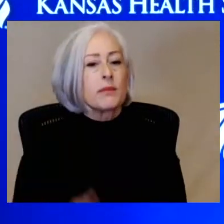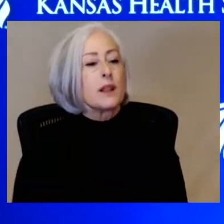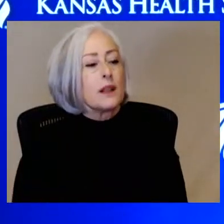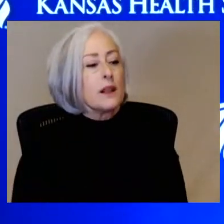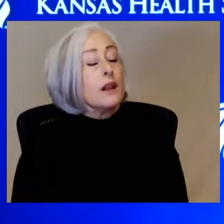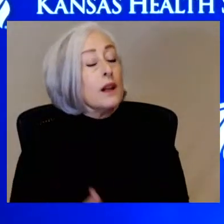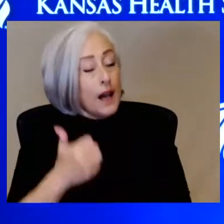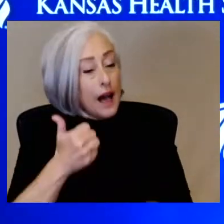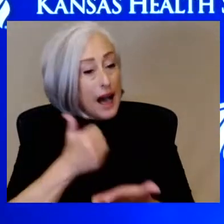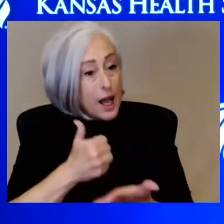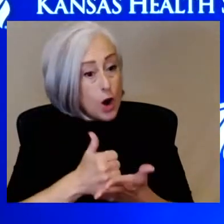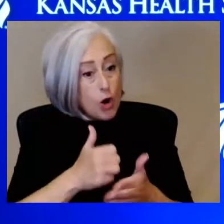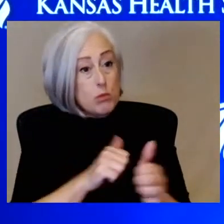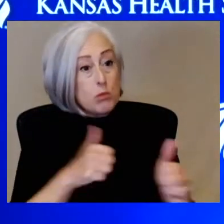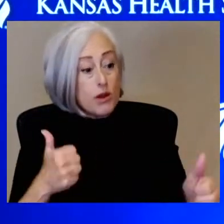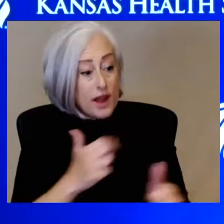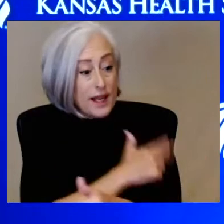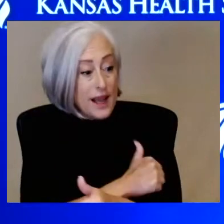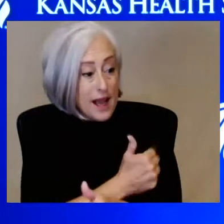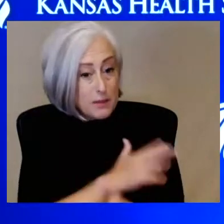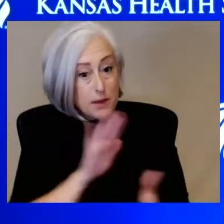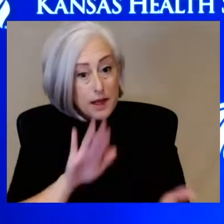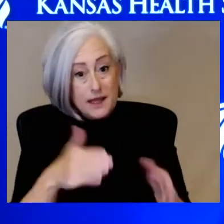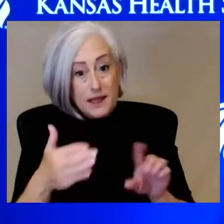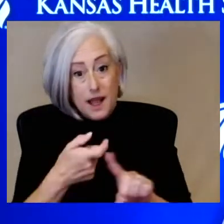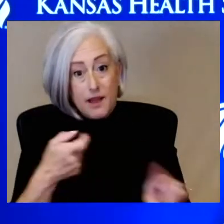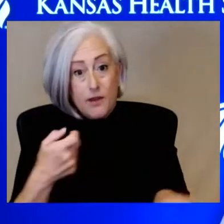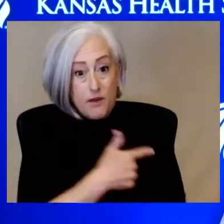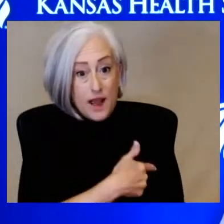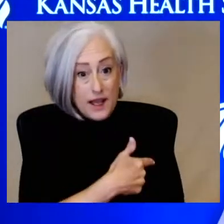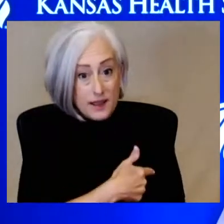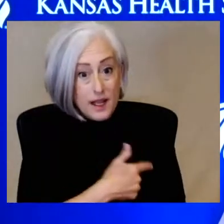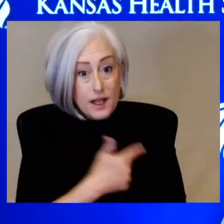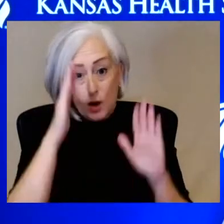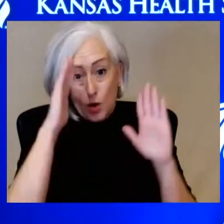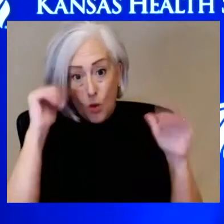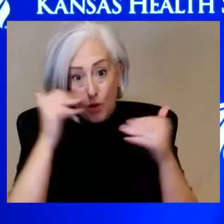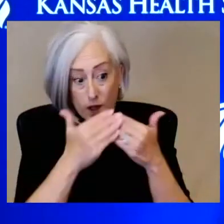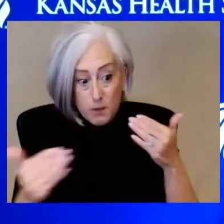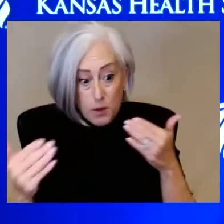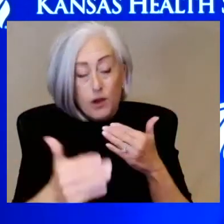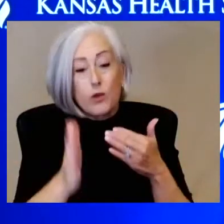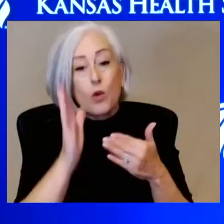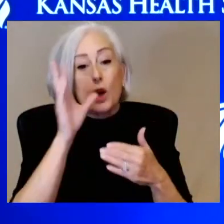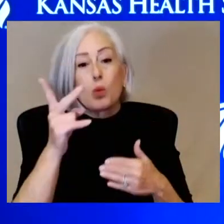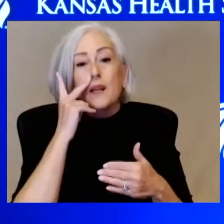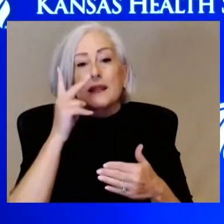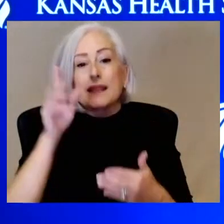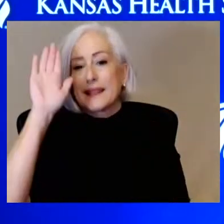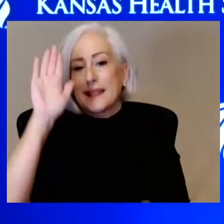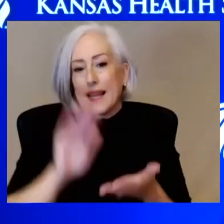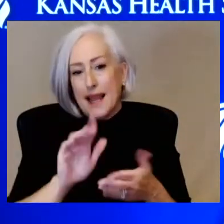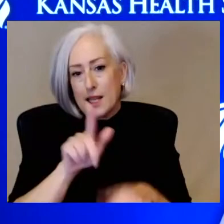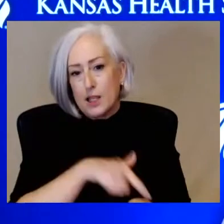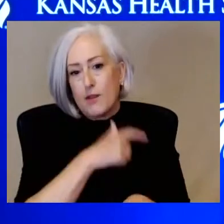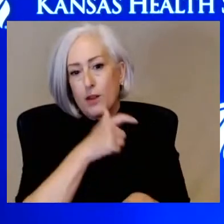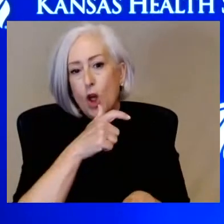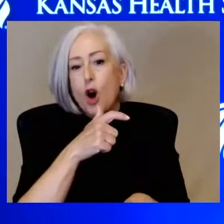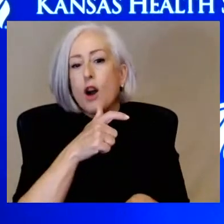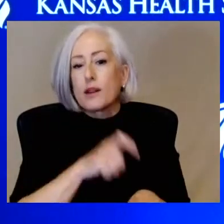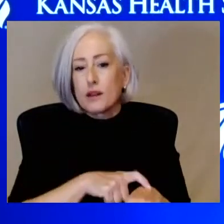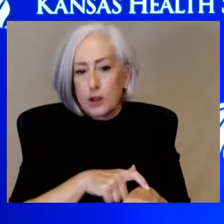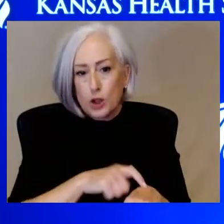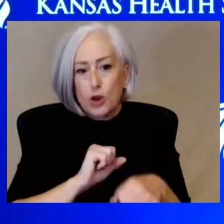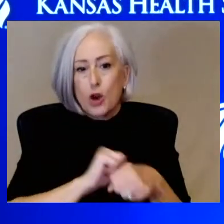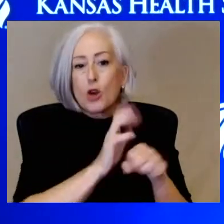death because of vaccination, hopefully moving forward we will see less of the long COVID overall compared to